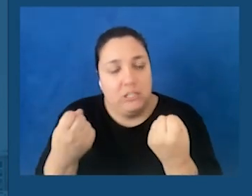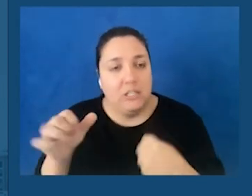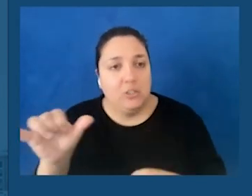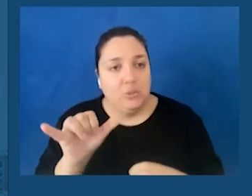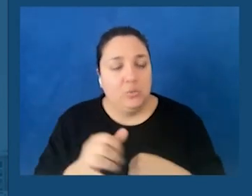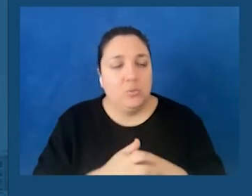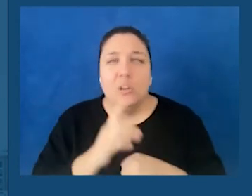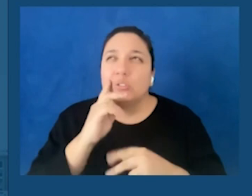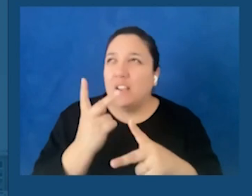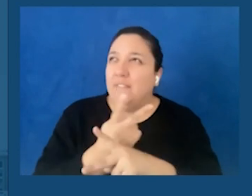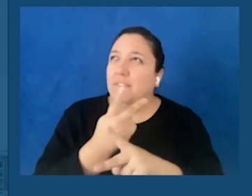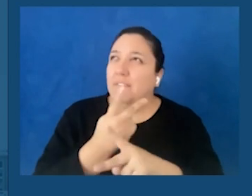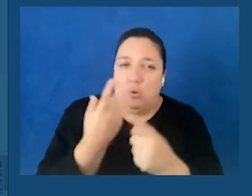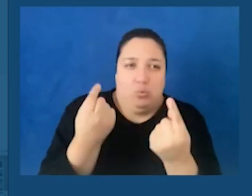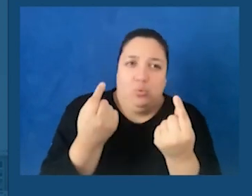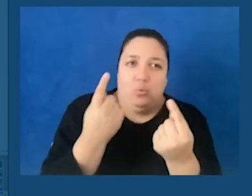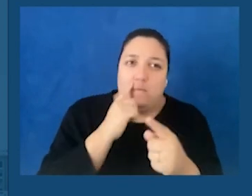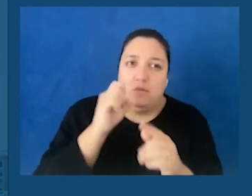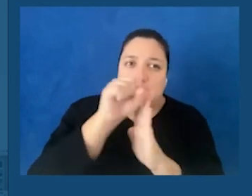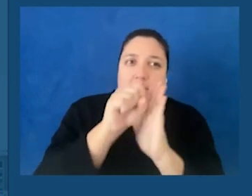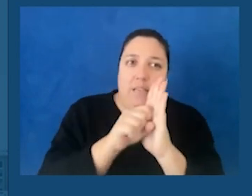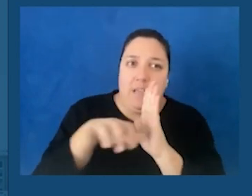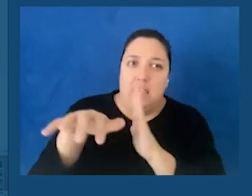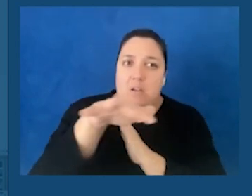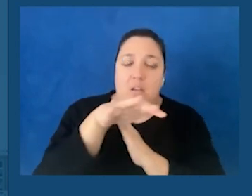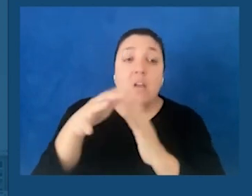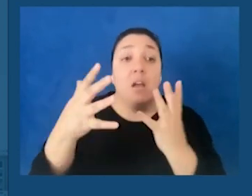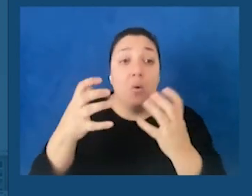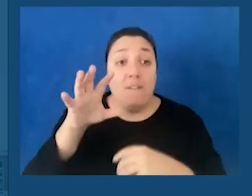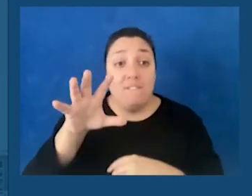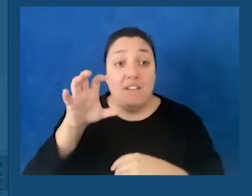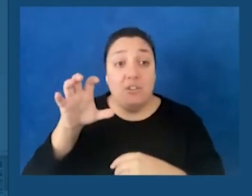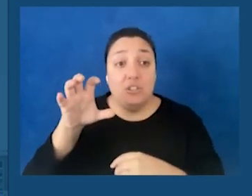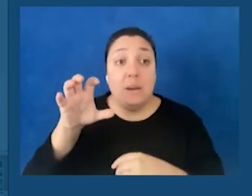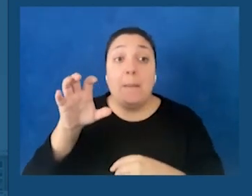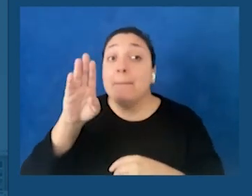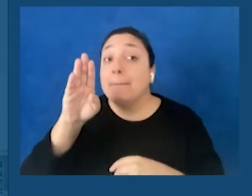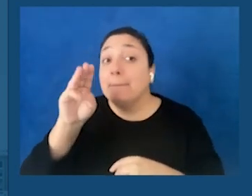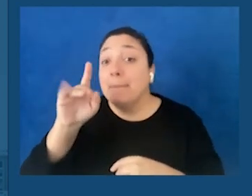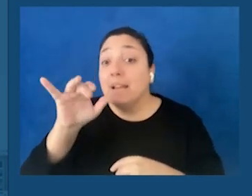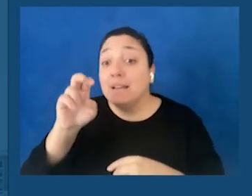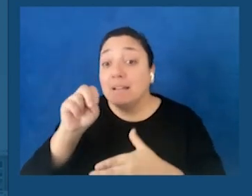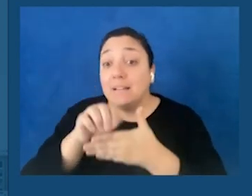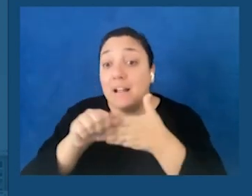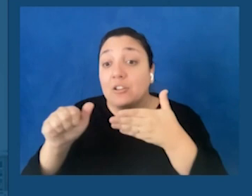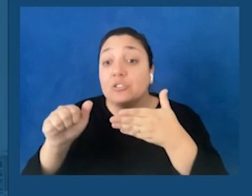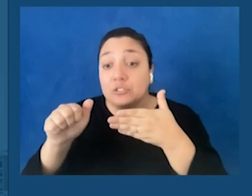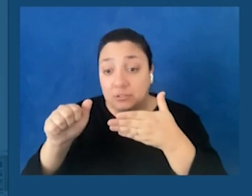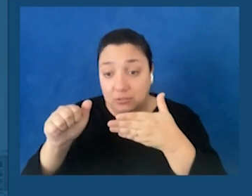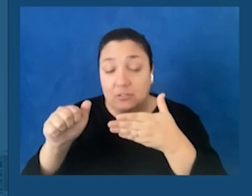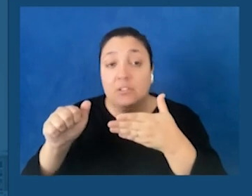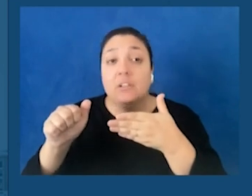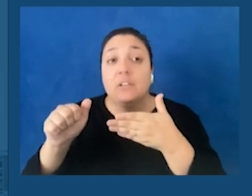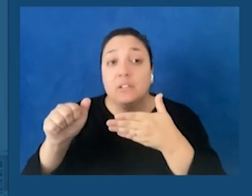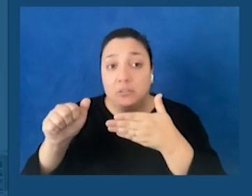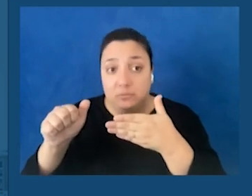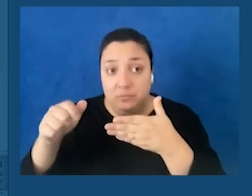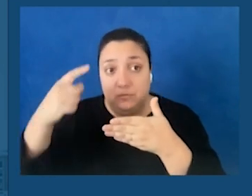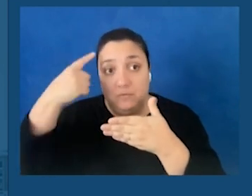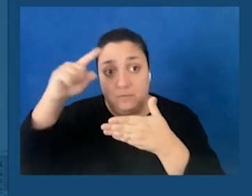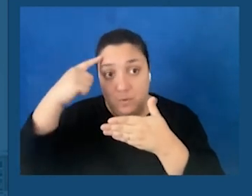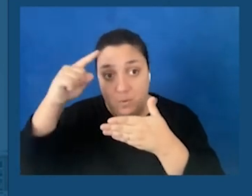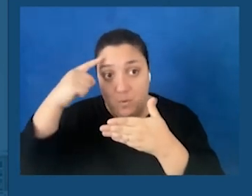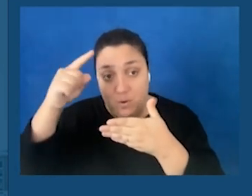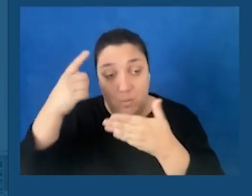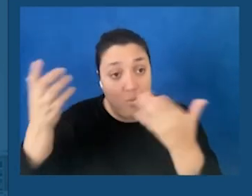do at the state level. I'm dedicating $500 million to bring